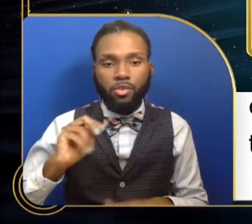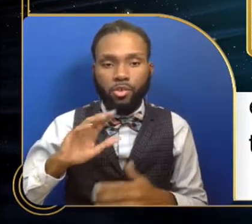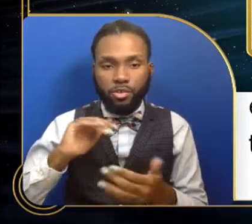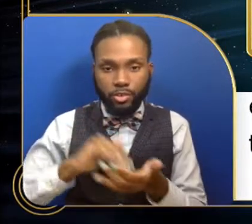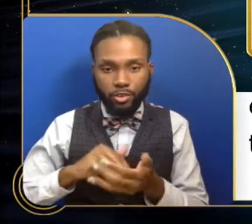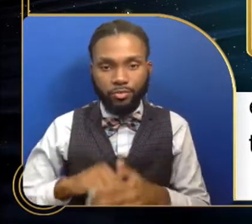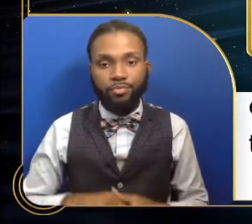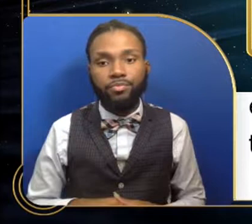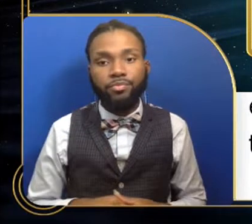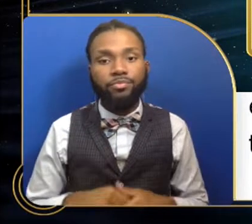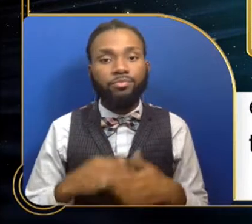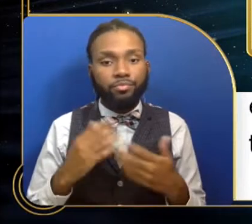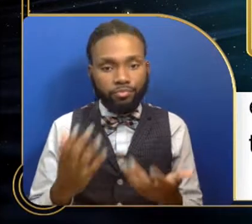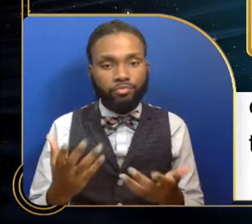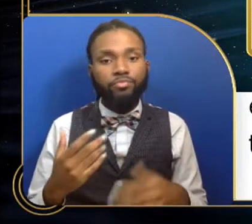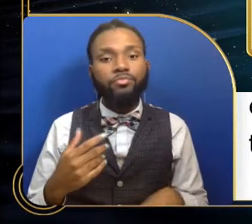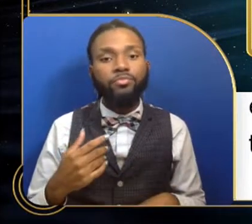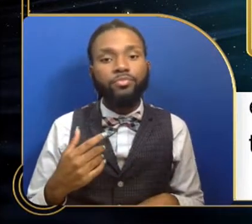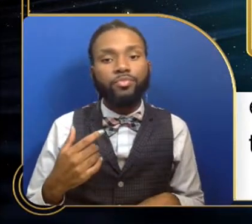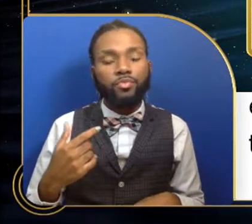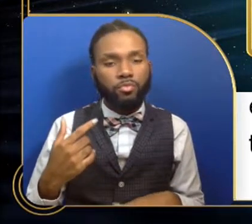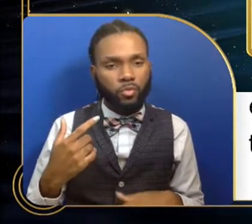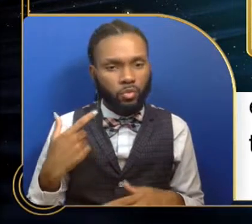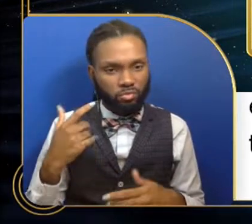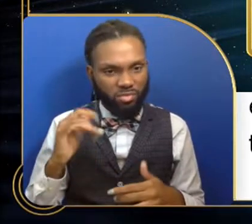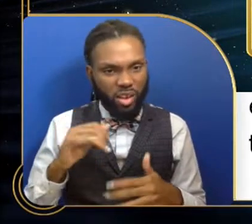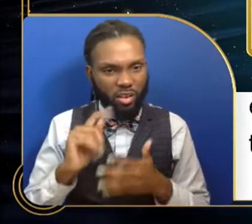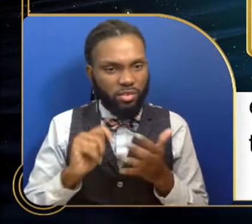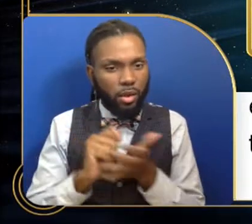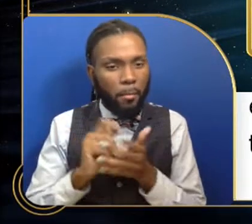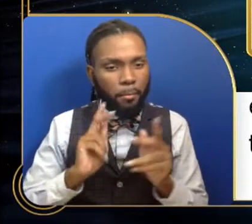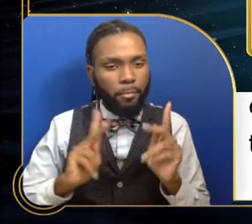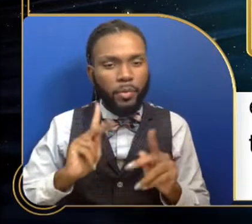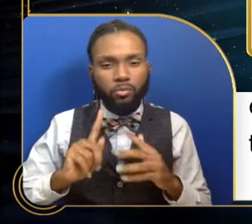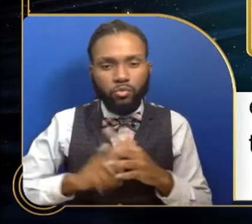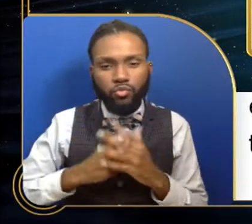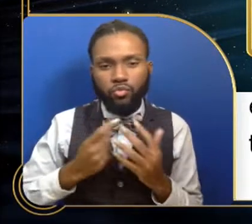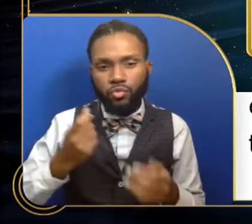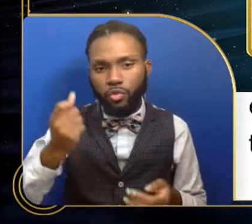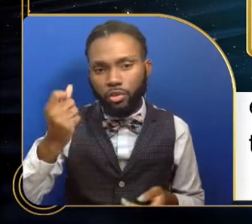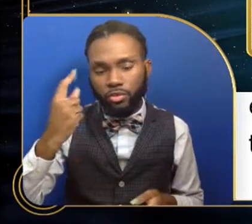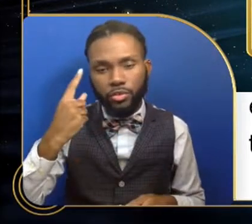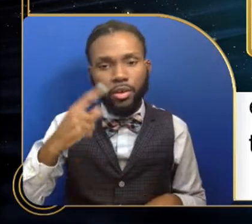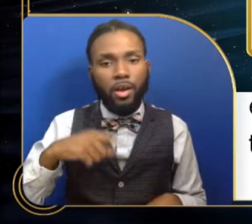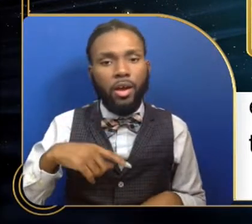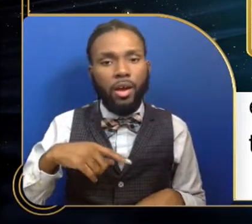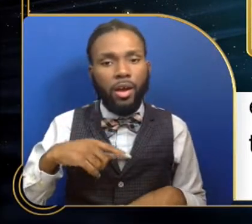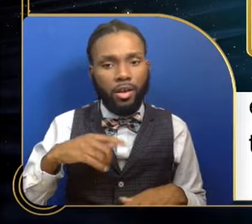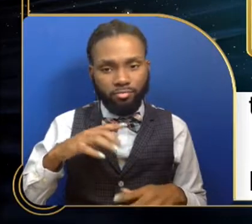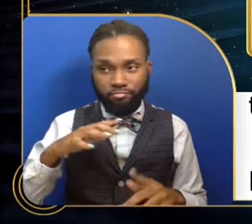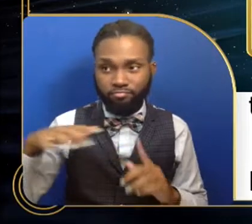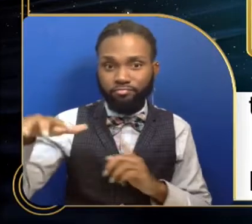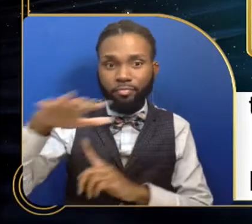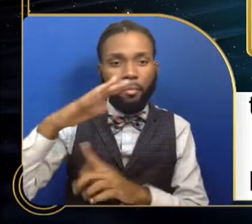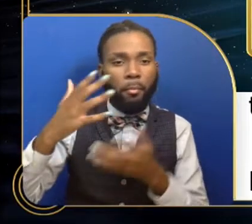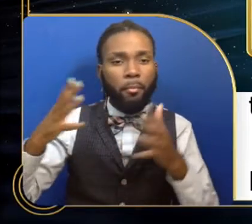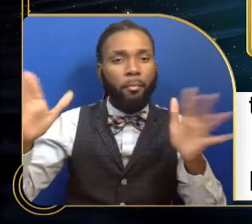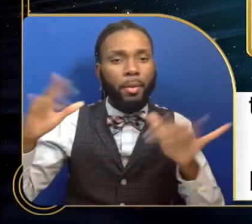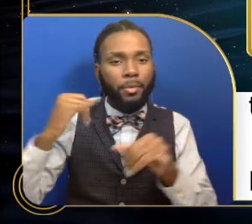beginning to understand and how bad our public institutions were, that there